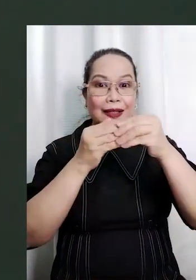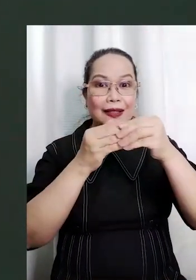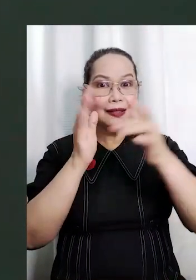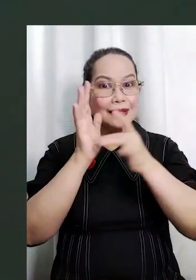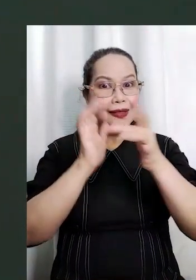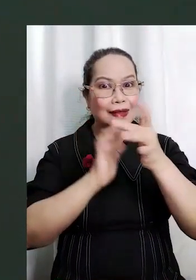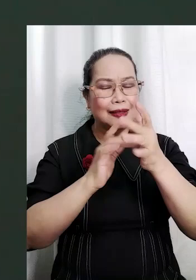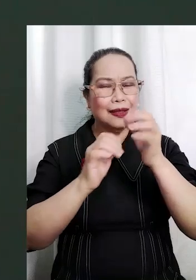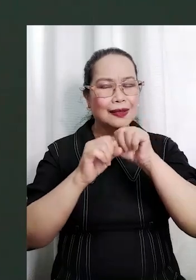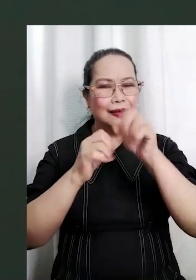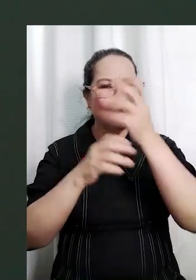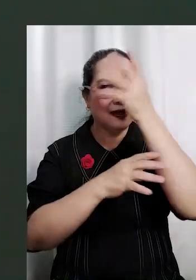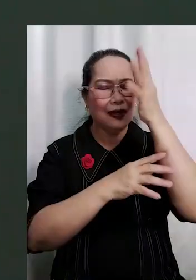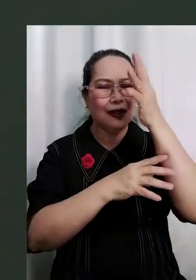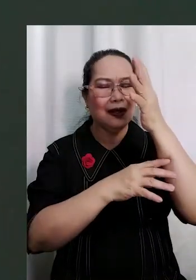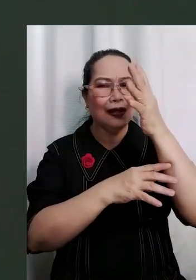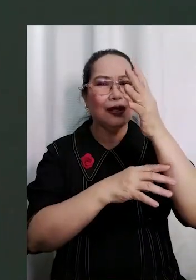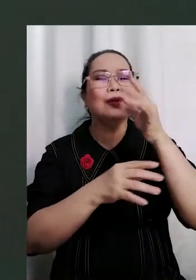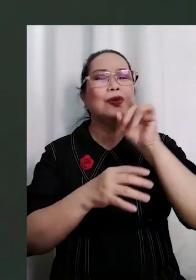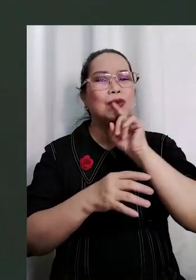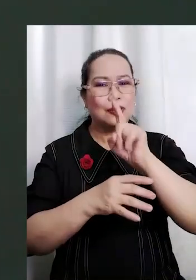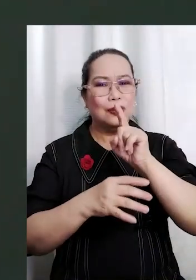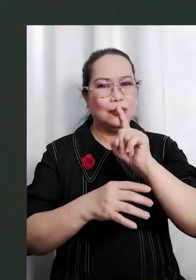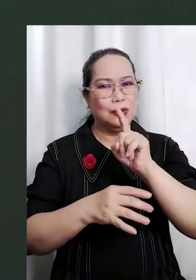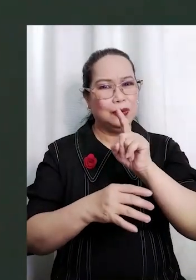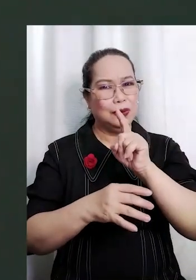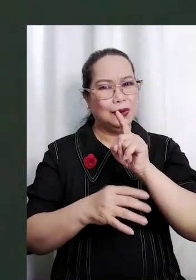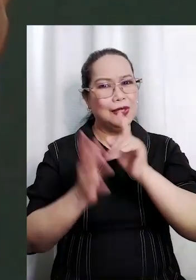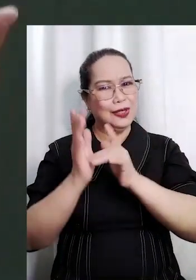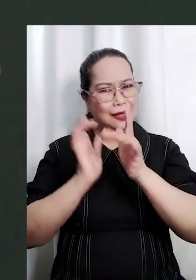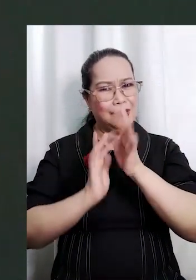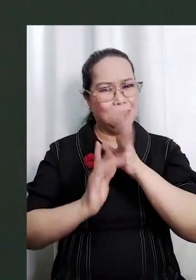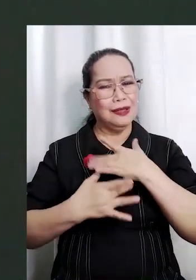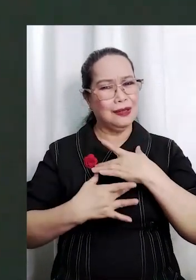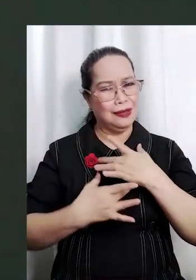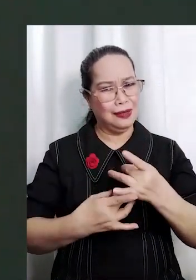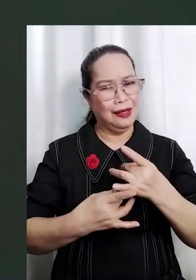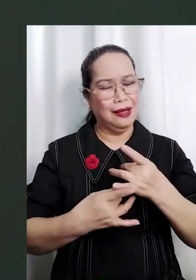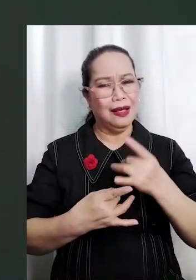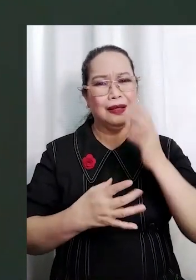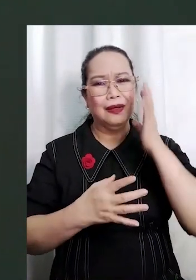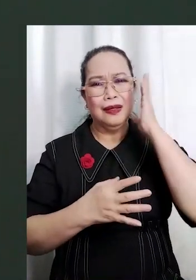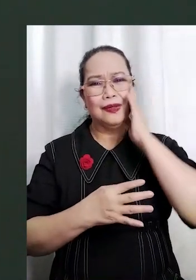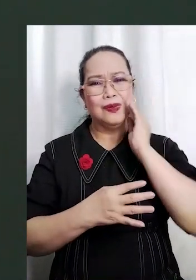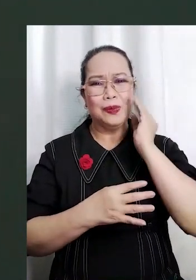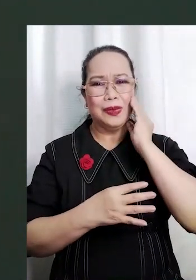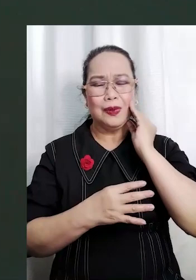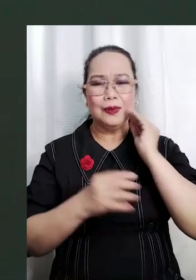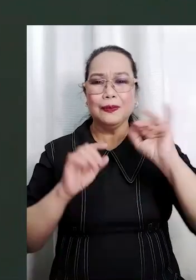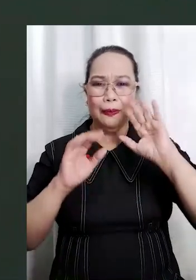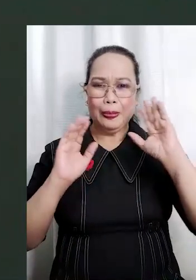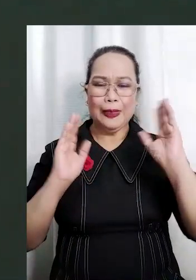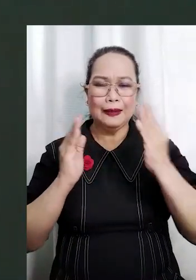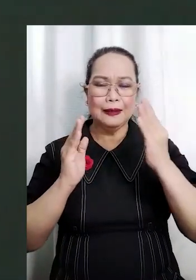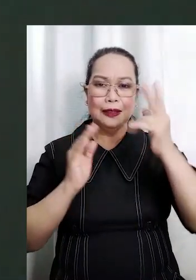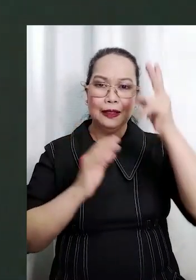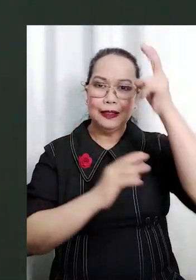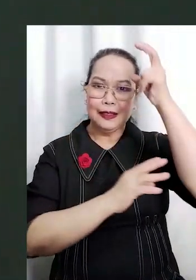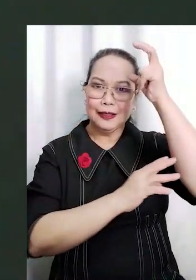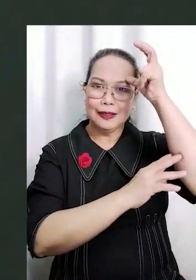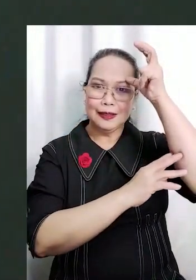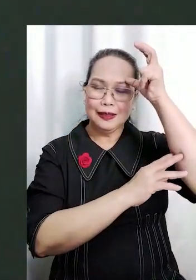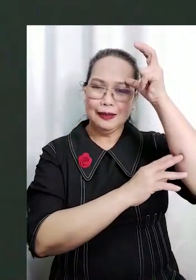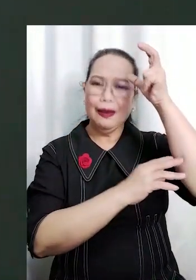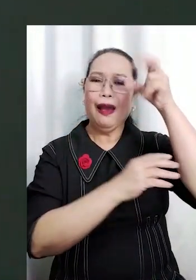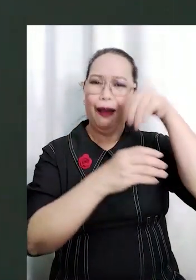words, it is the Lord's desire that he would experience this. But at the same time, the devil